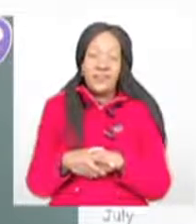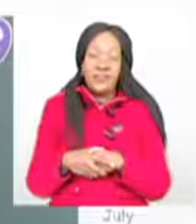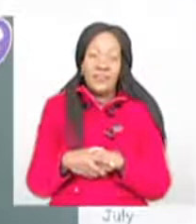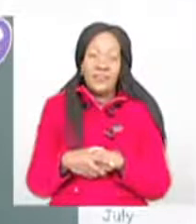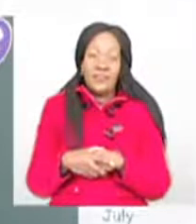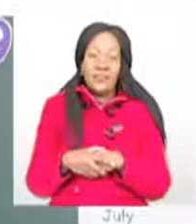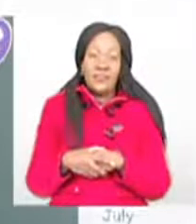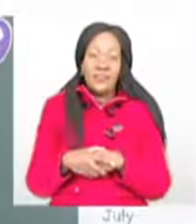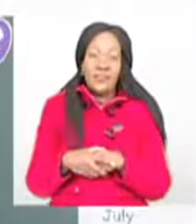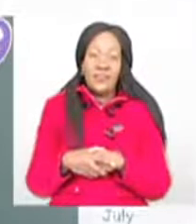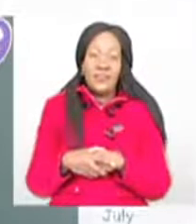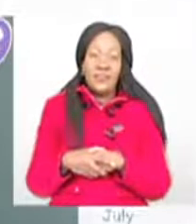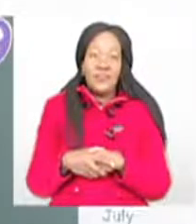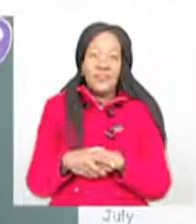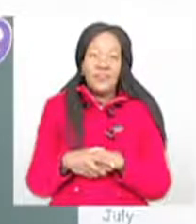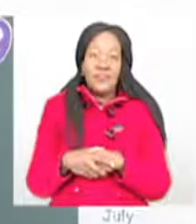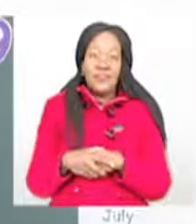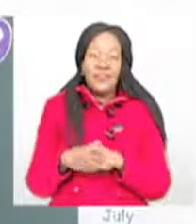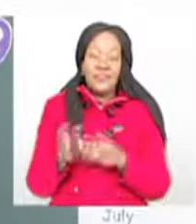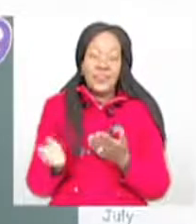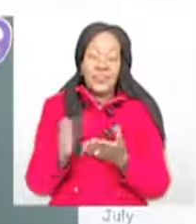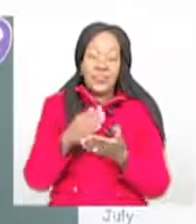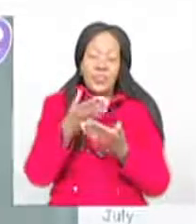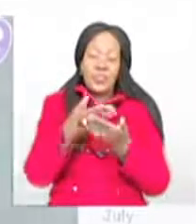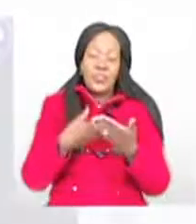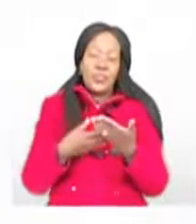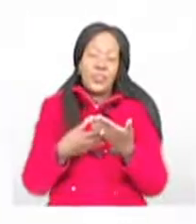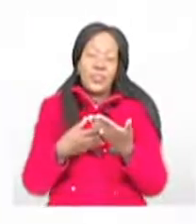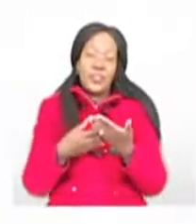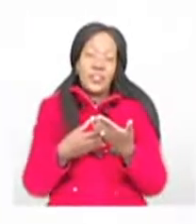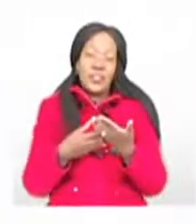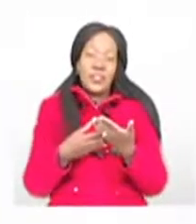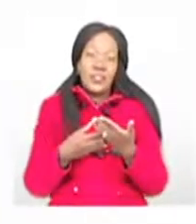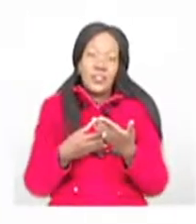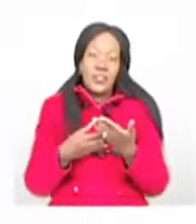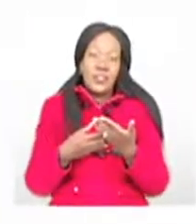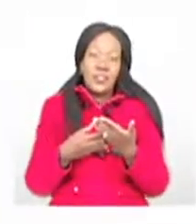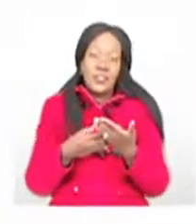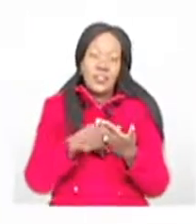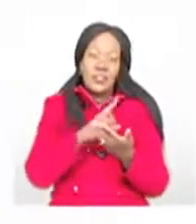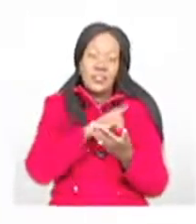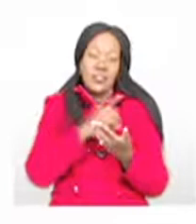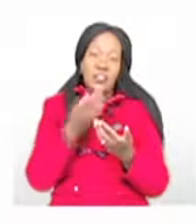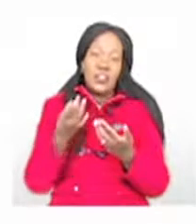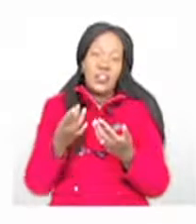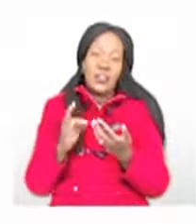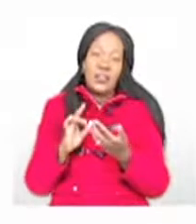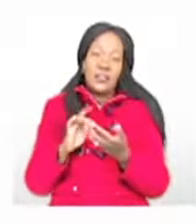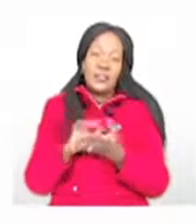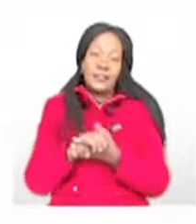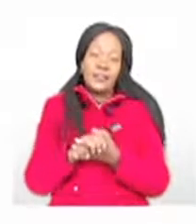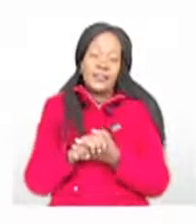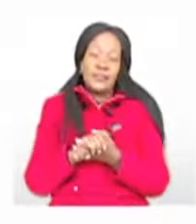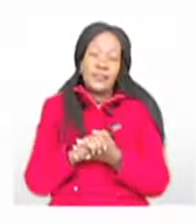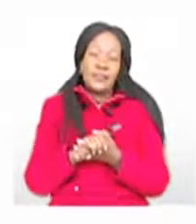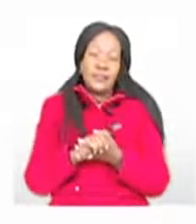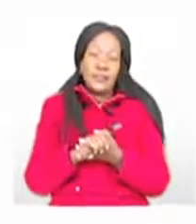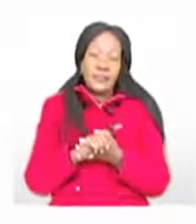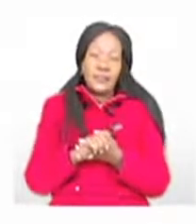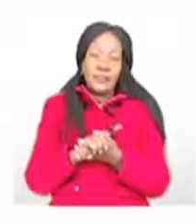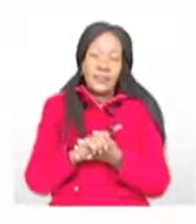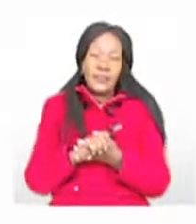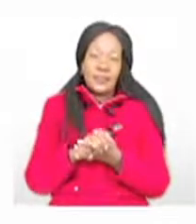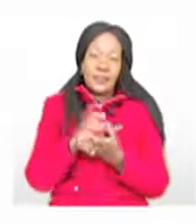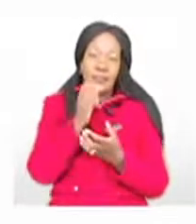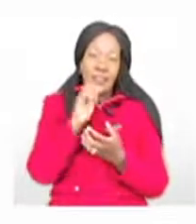if we go back to our booklet on page 18, it says,